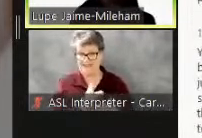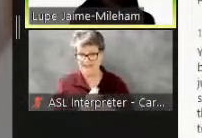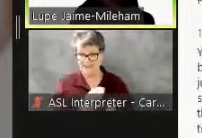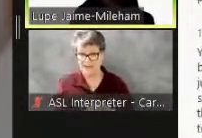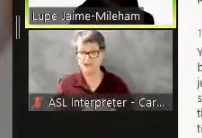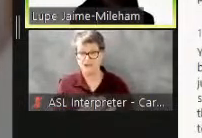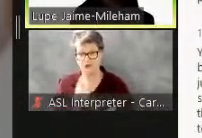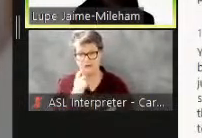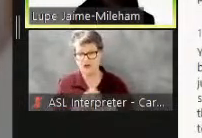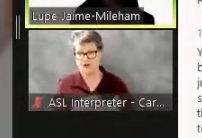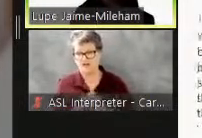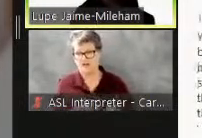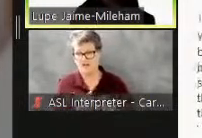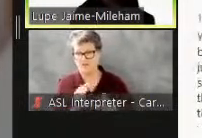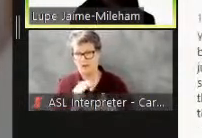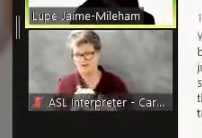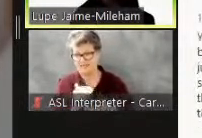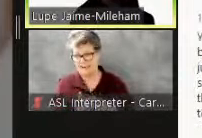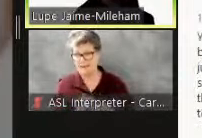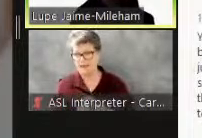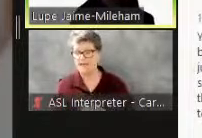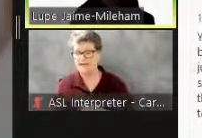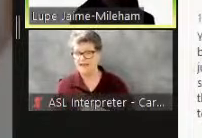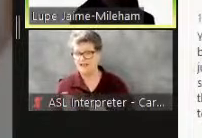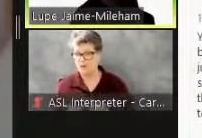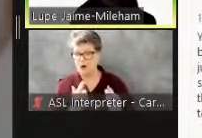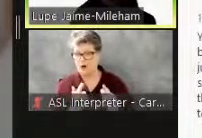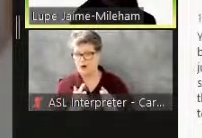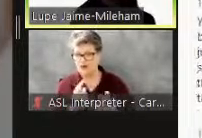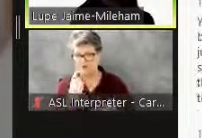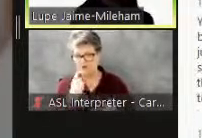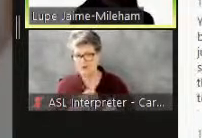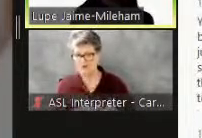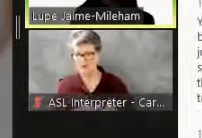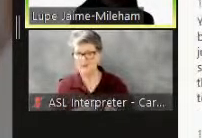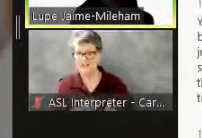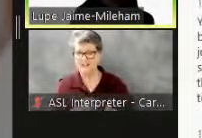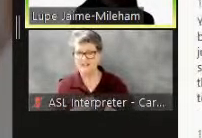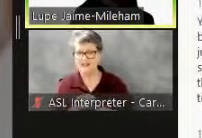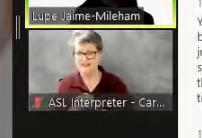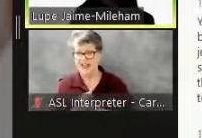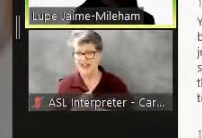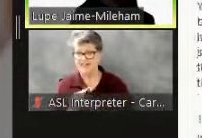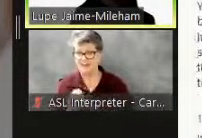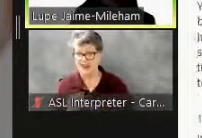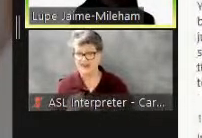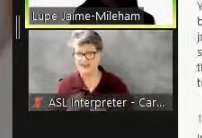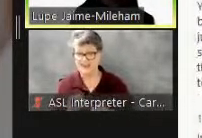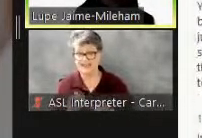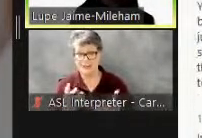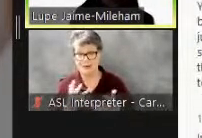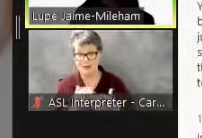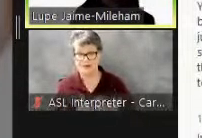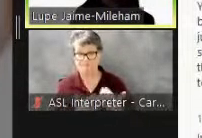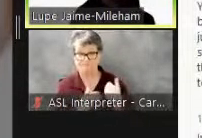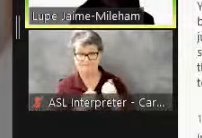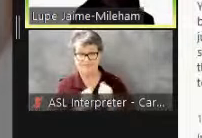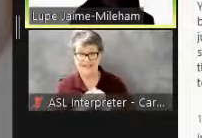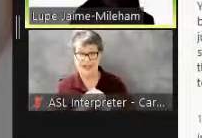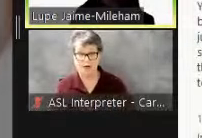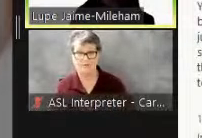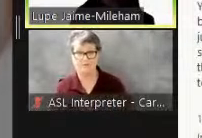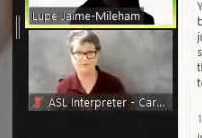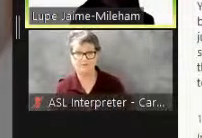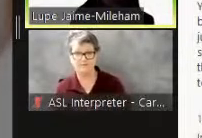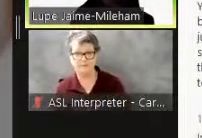this important step, as we're all acknowledging that rates is something we all want to take on together.